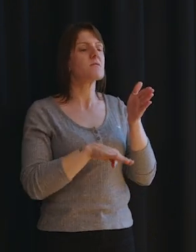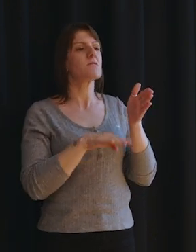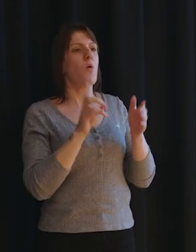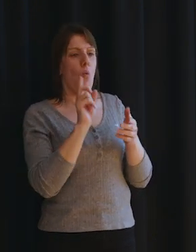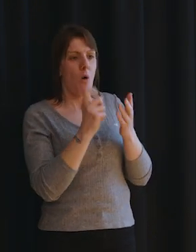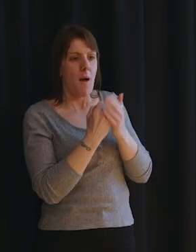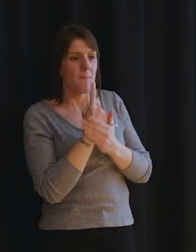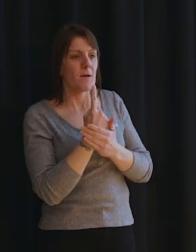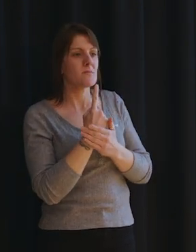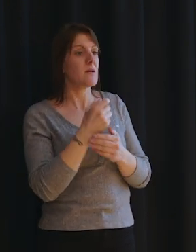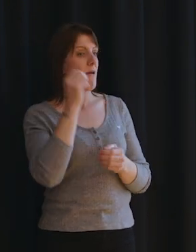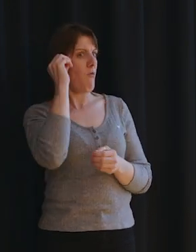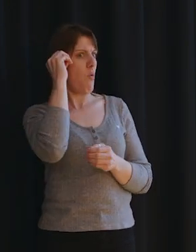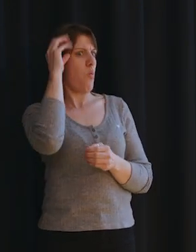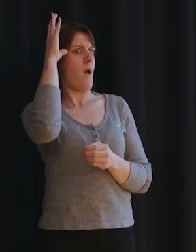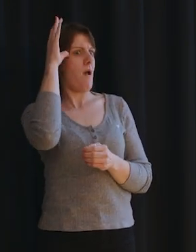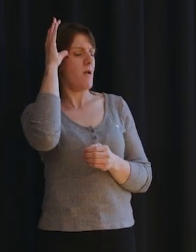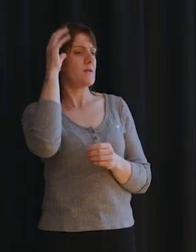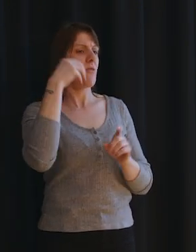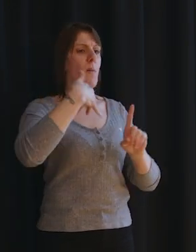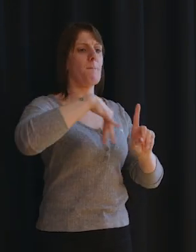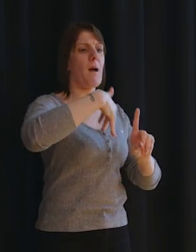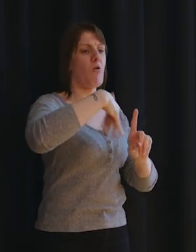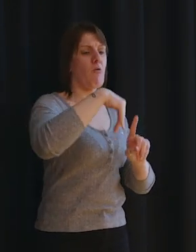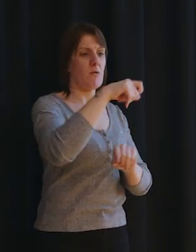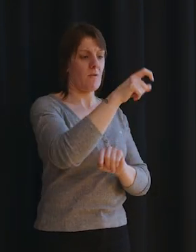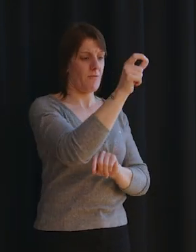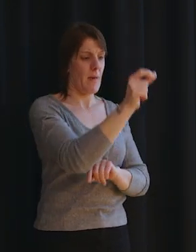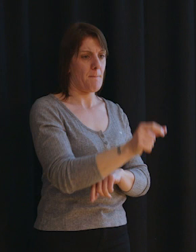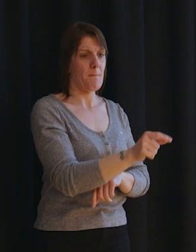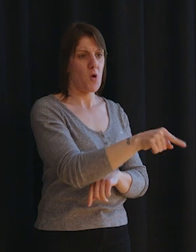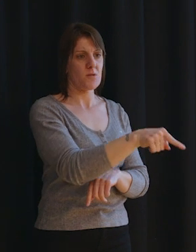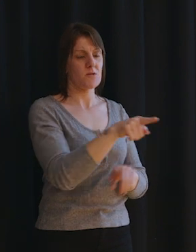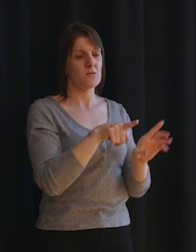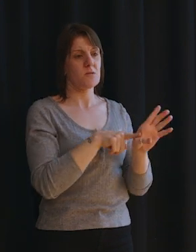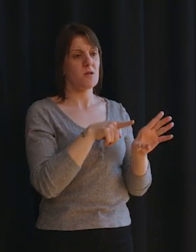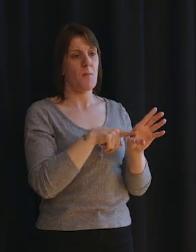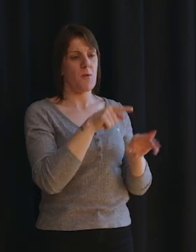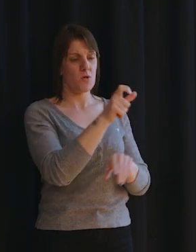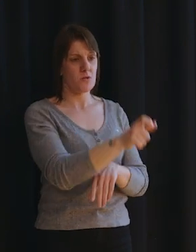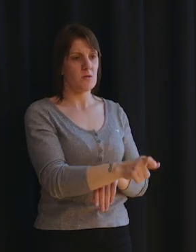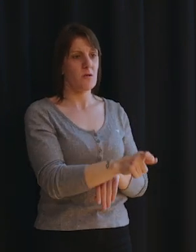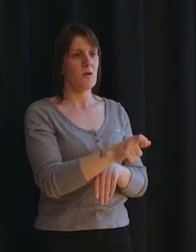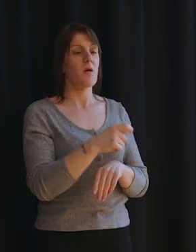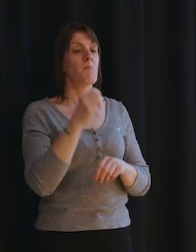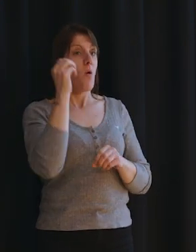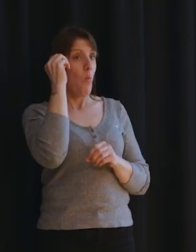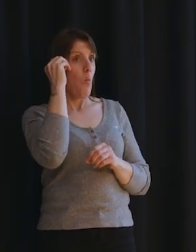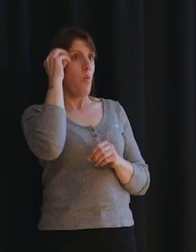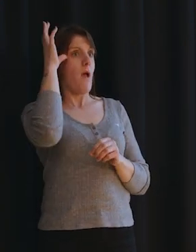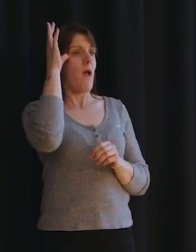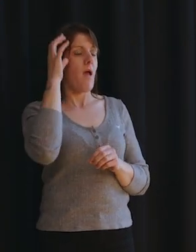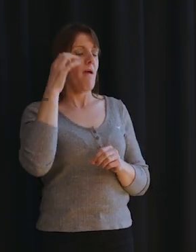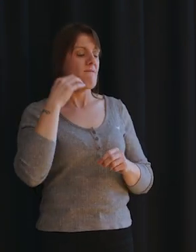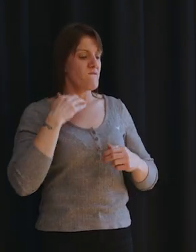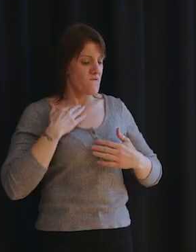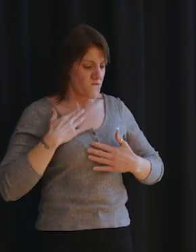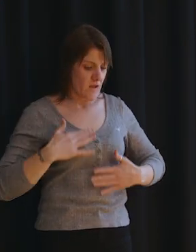an awareness about that. Their background can really help in terms of the work that we do. We're obviously aware of some of the kind of